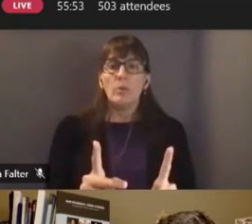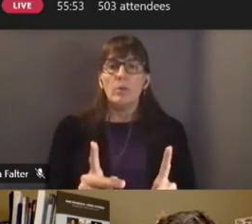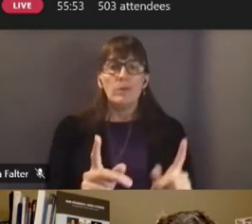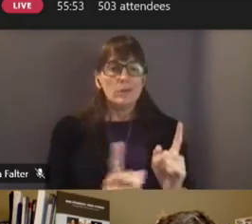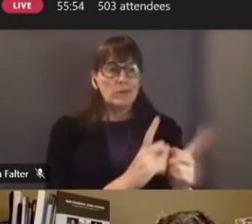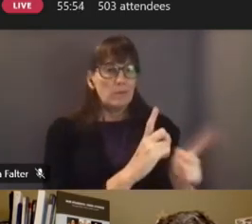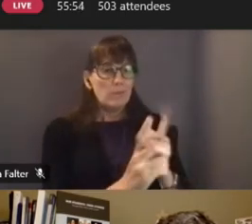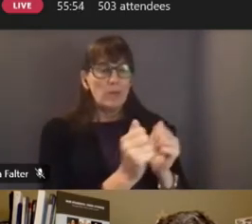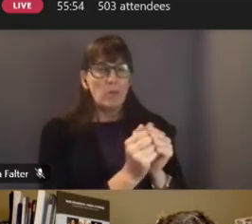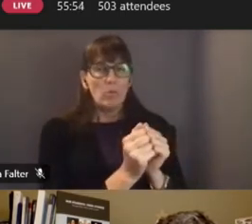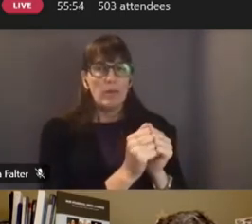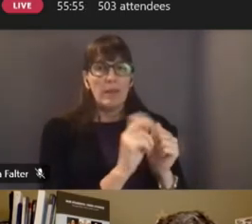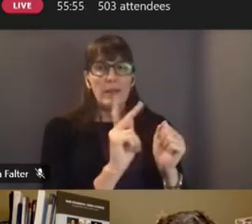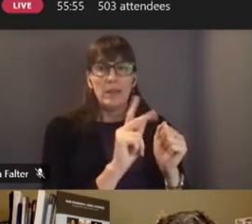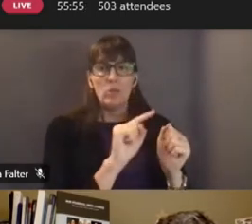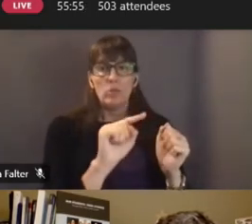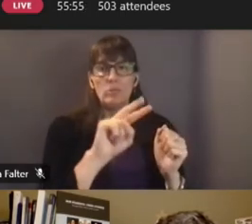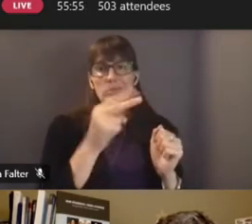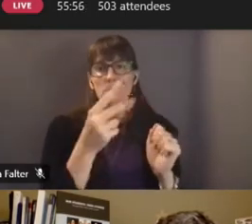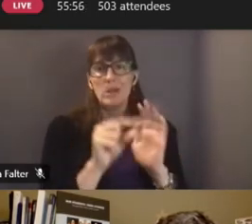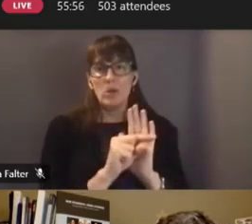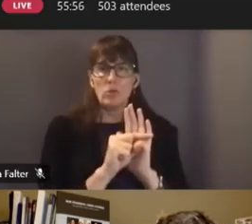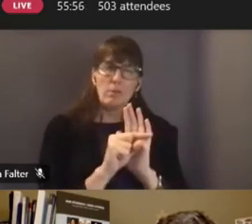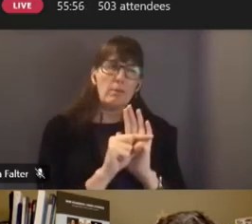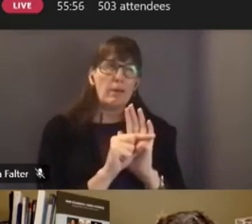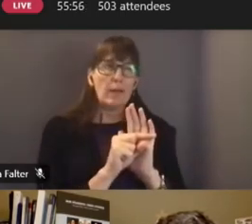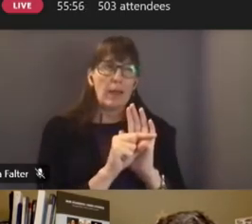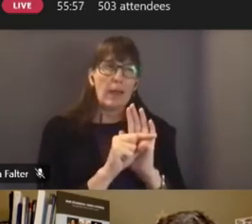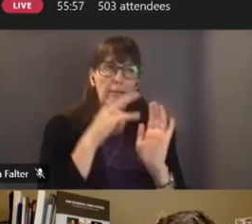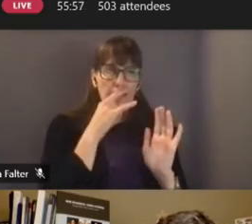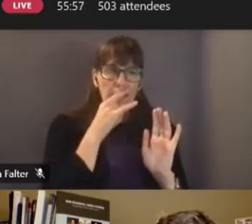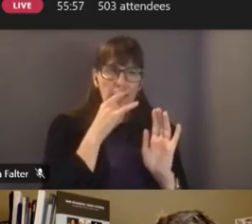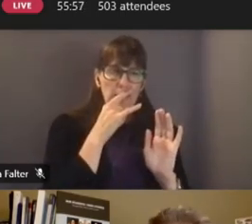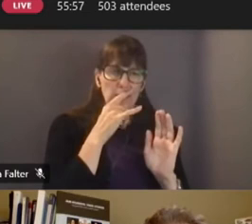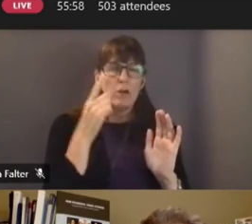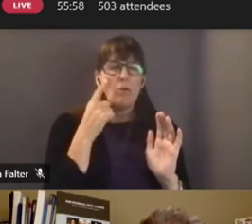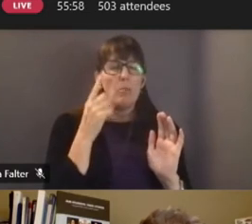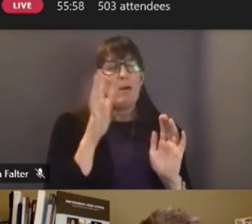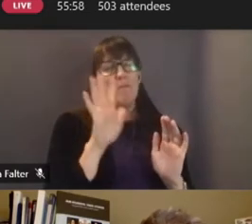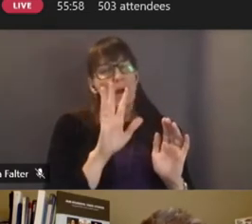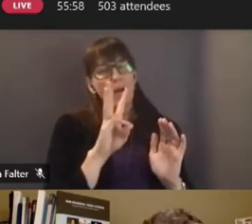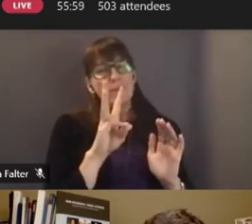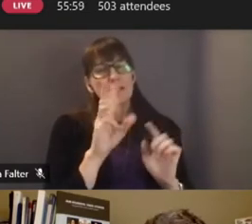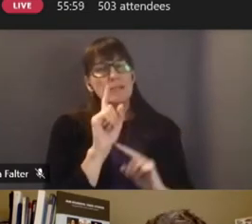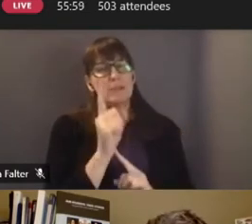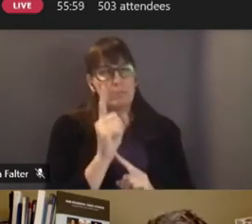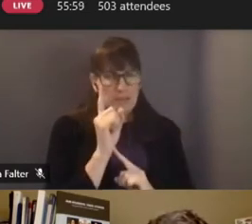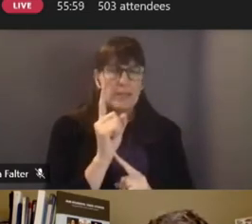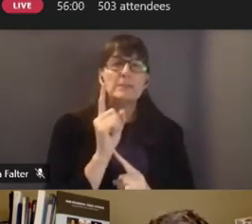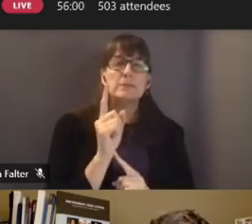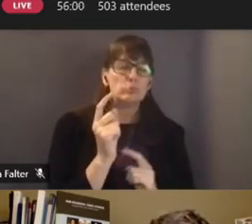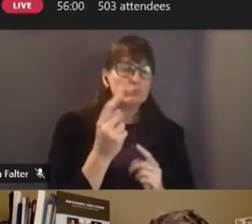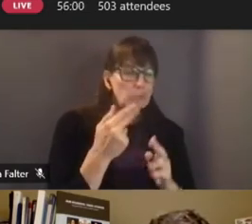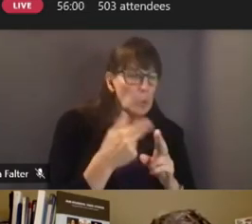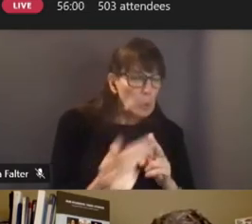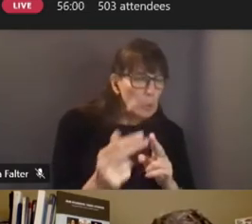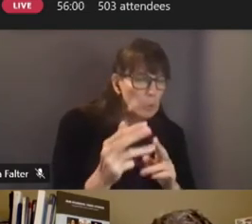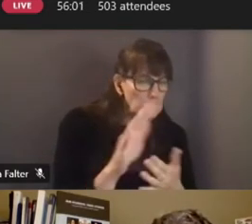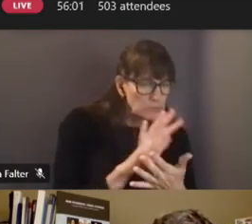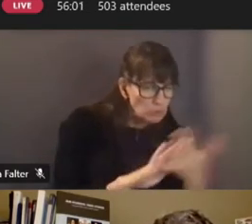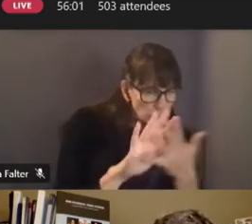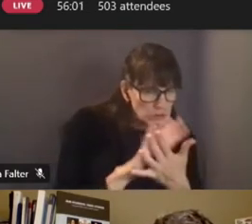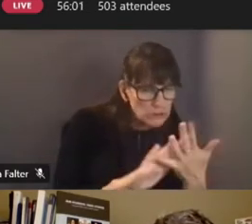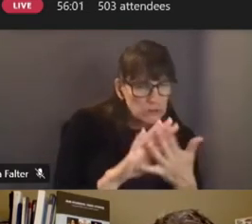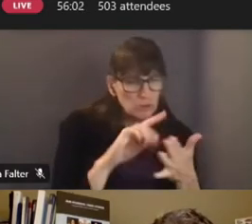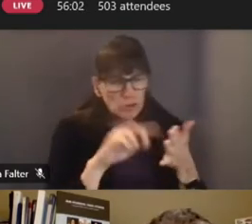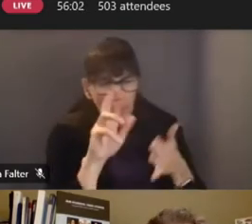second grade kids for about 5 to 6 minutes in the fall and do a quick screener to see like a checkup to see how